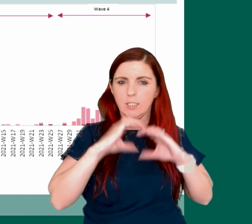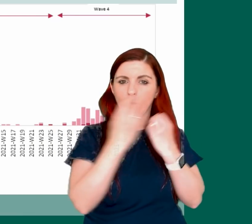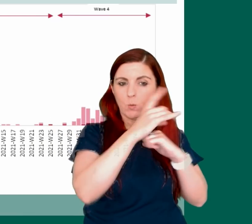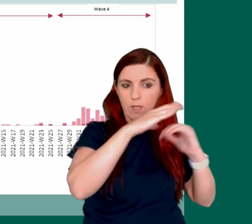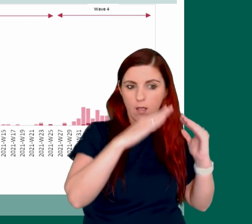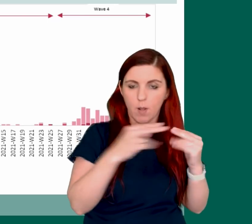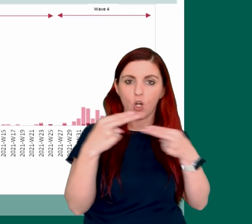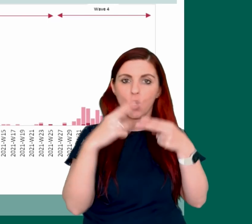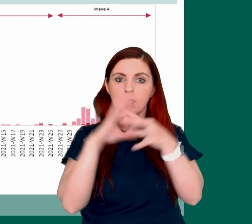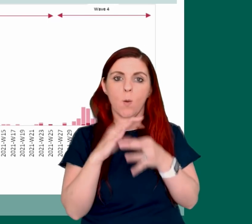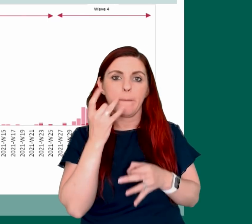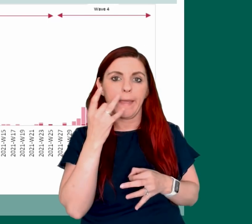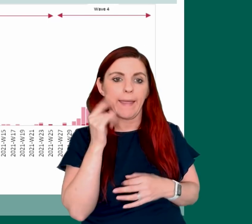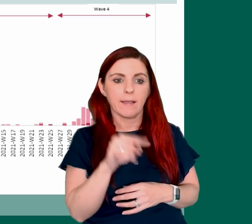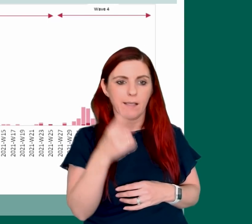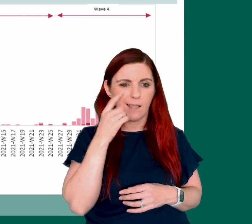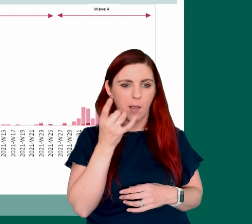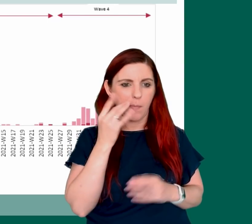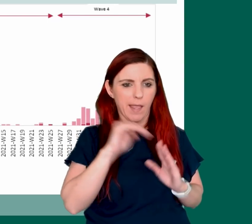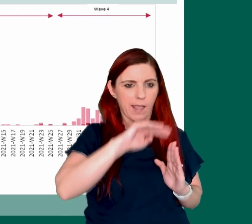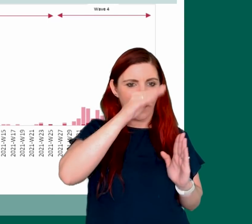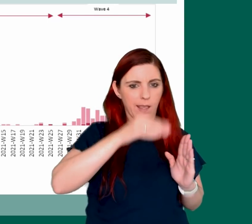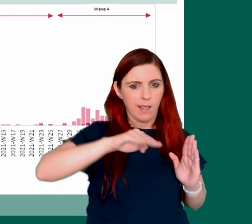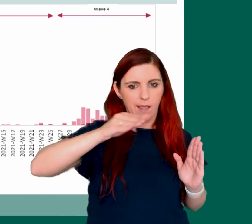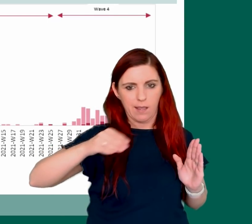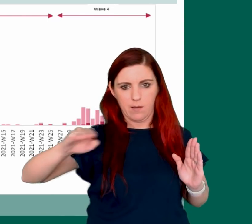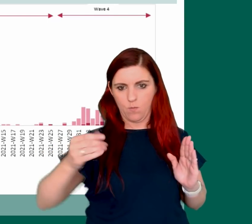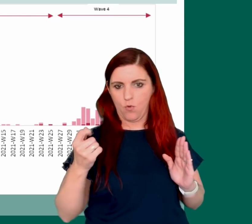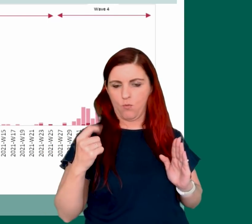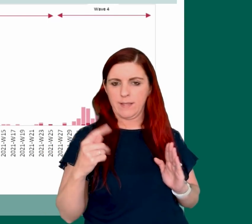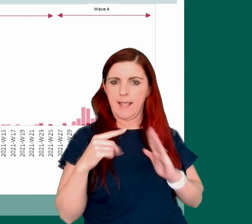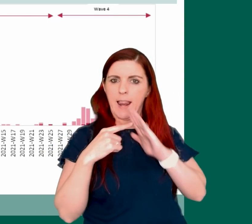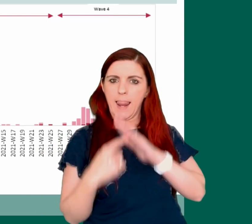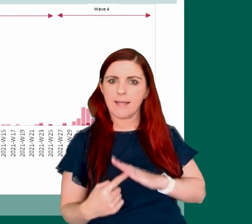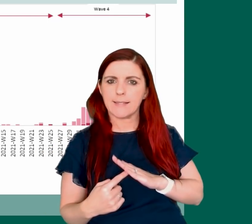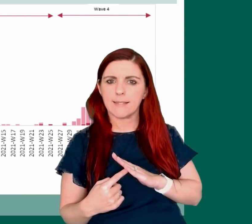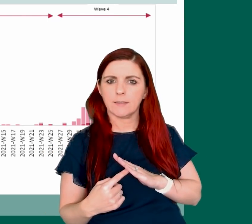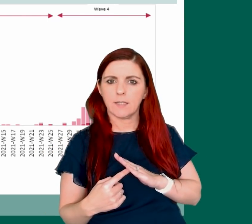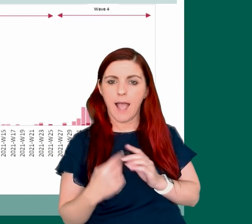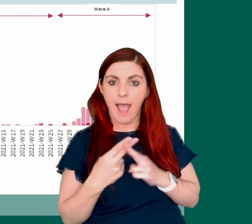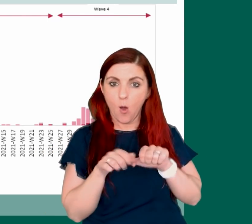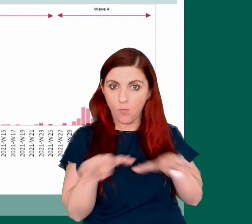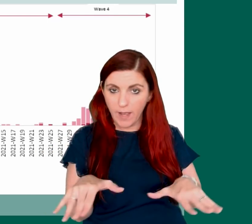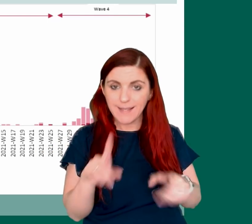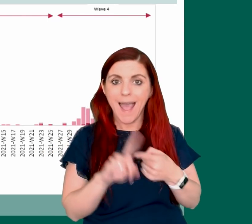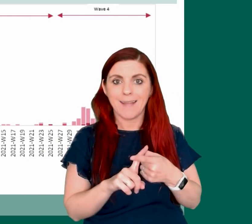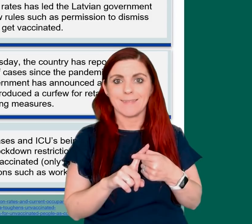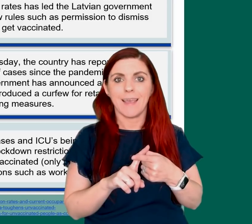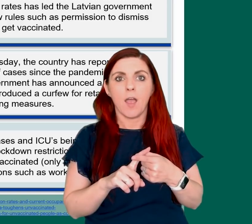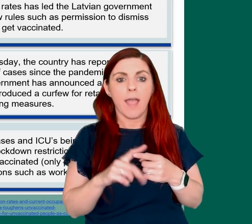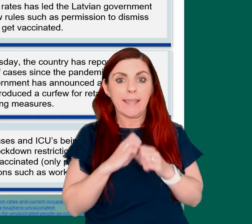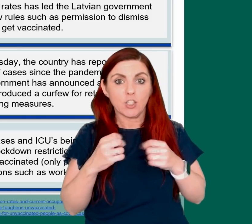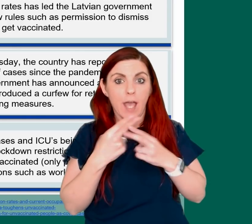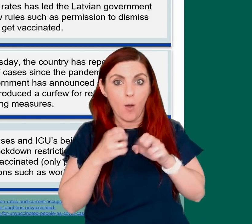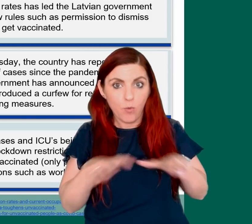and you see still a lower impact, not just in terms of number of outbreaks, but the number of cases associated and the seriousness associated with those